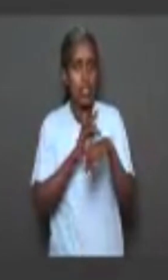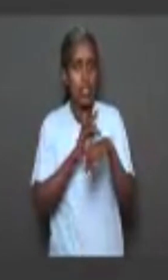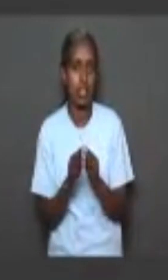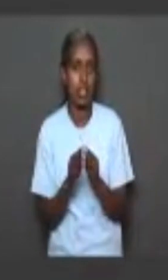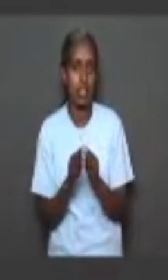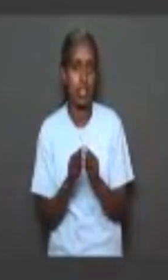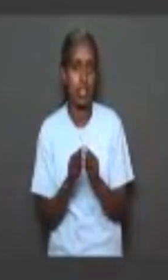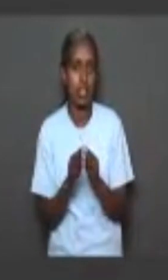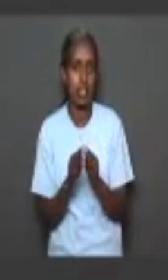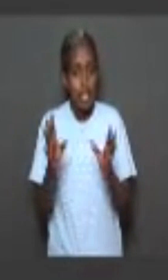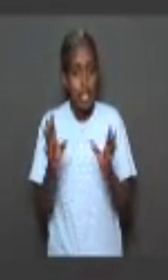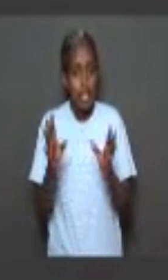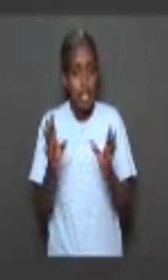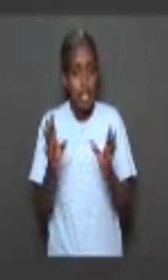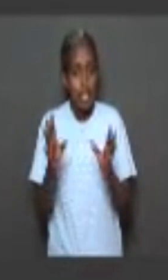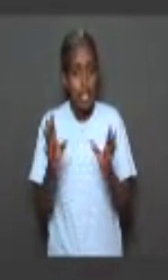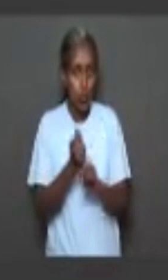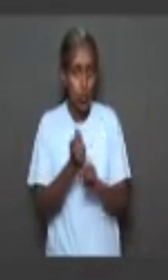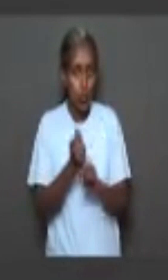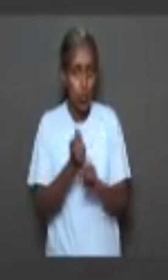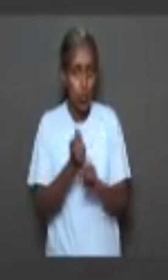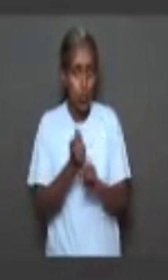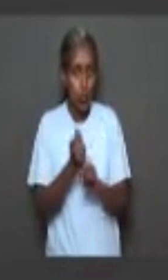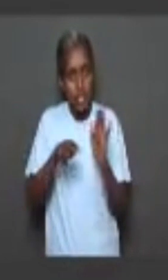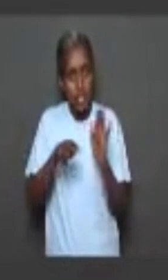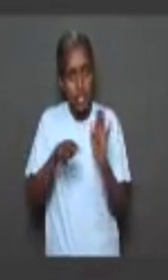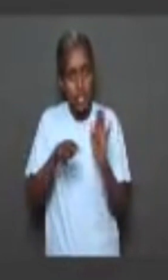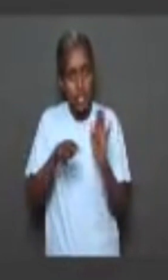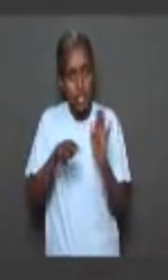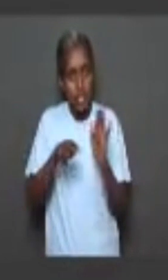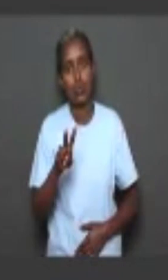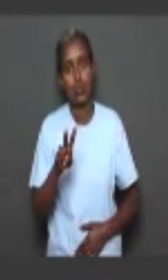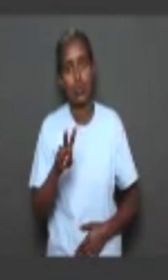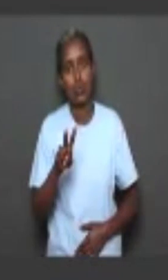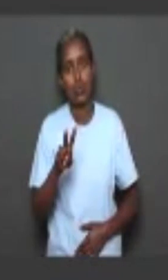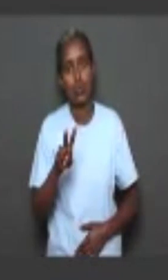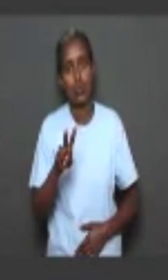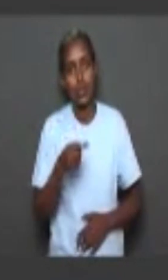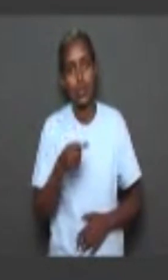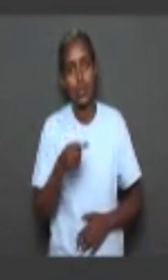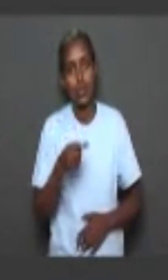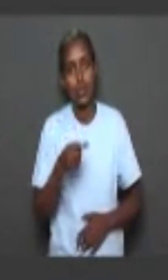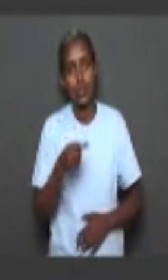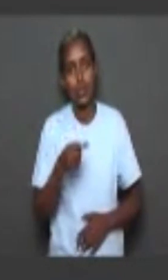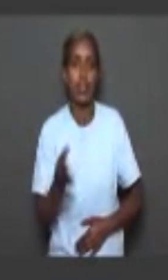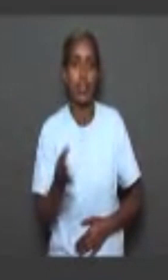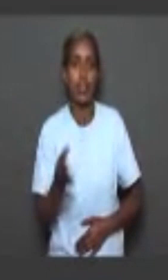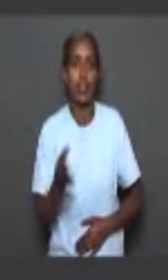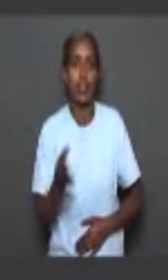set containing -2, 2 and F.